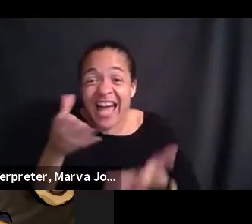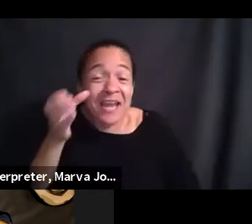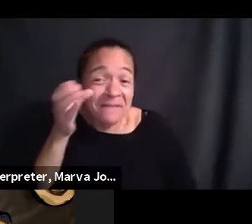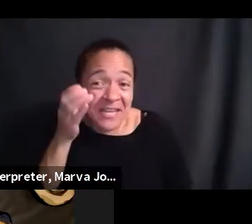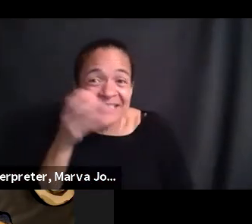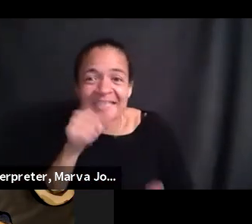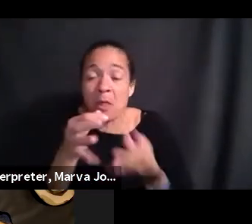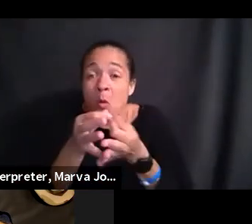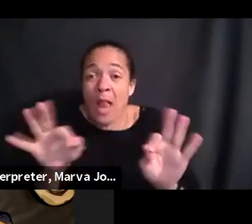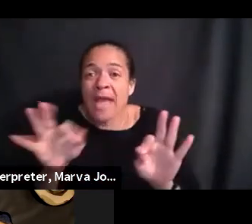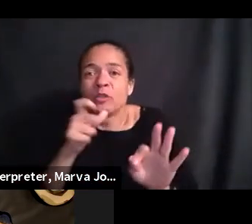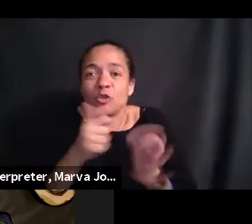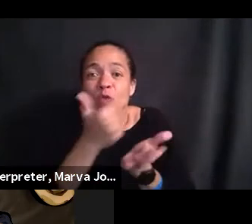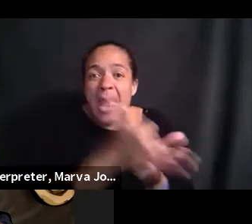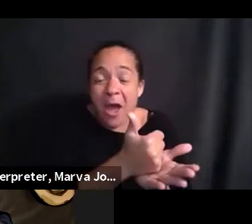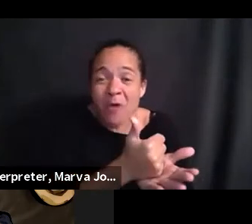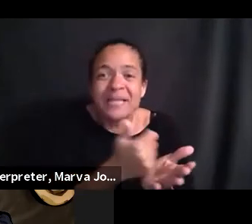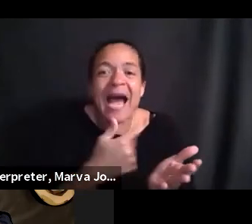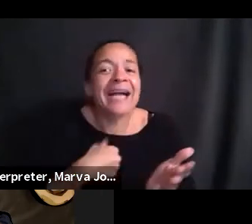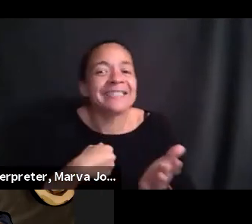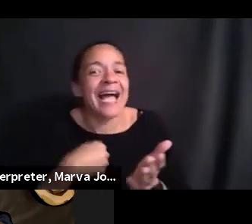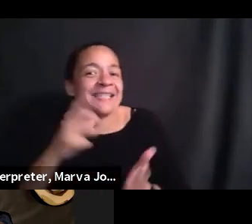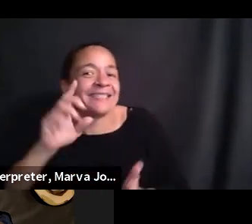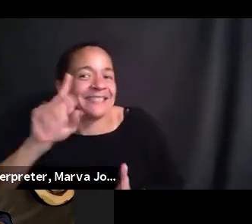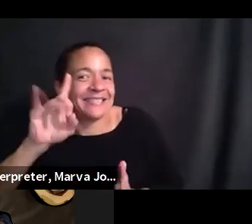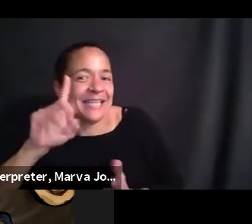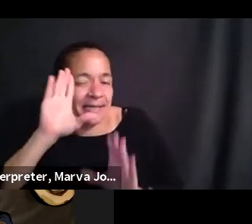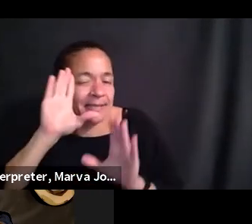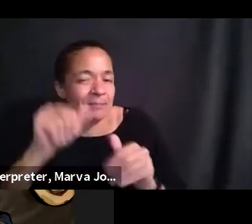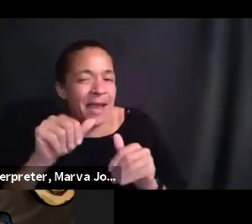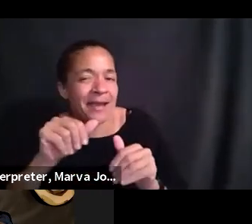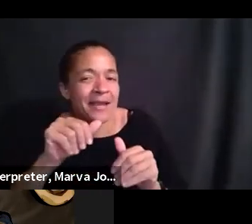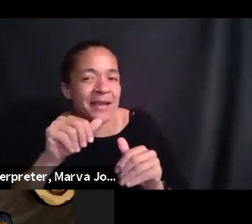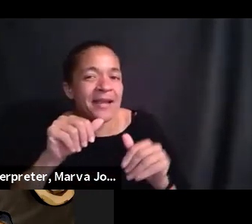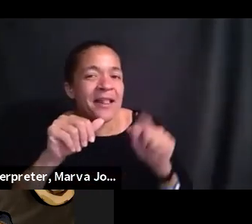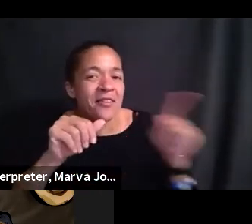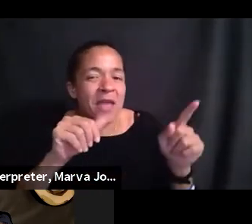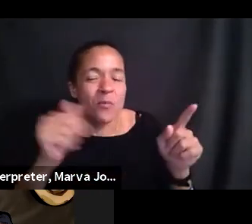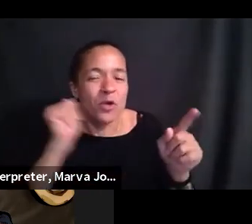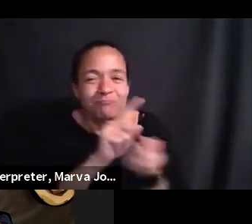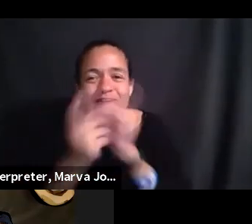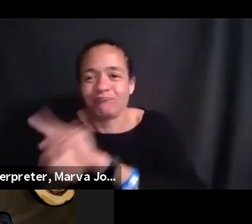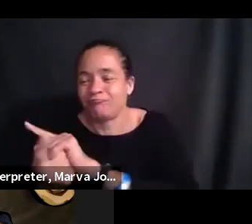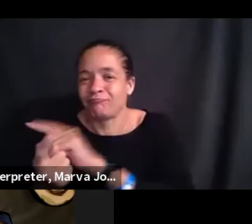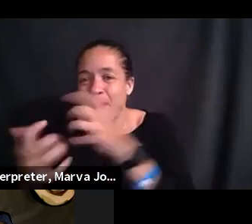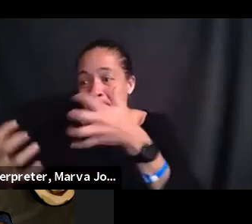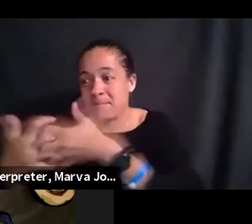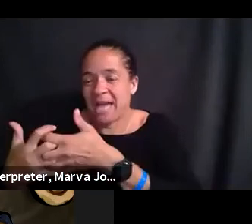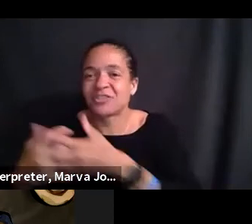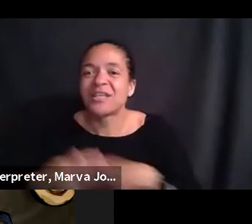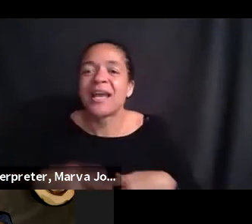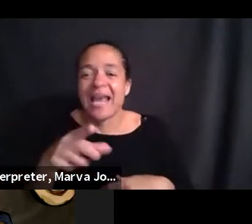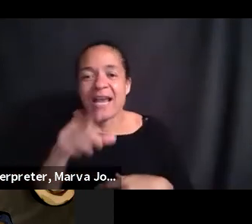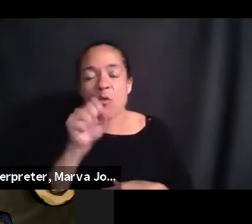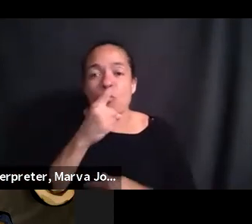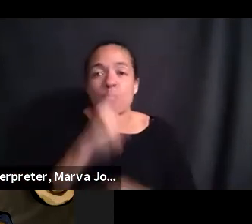part, because I was expecting it to be a little difficult, but it wasn't. We sometimes use the $75 words.